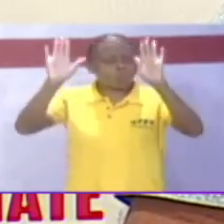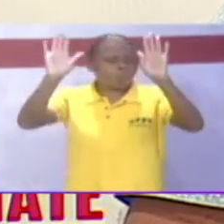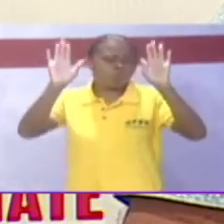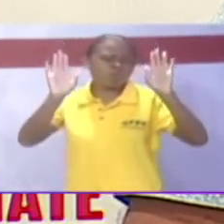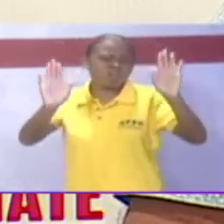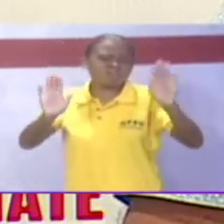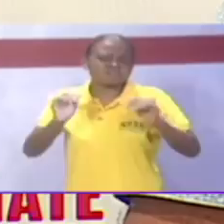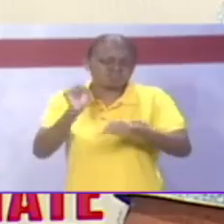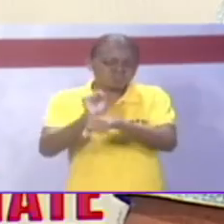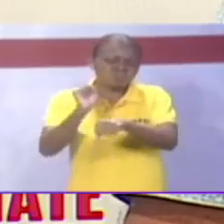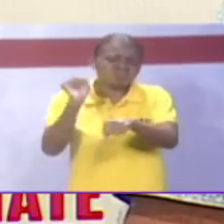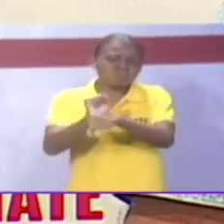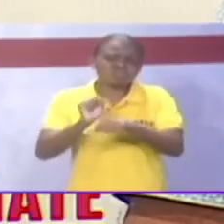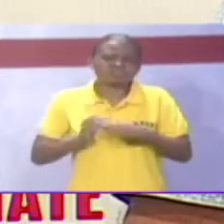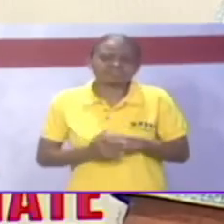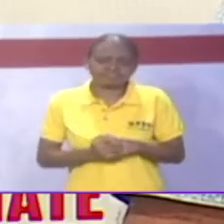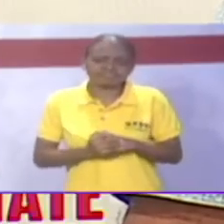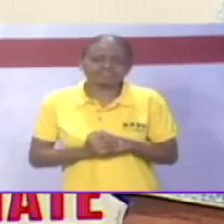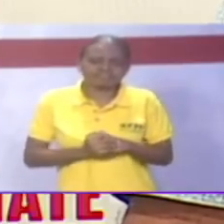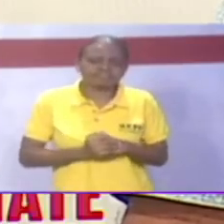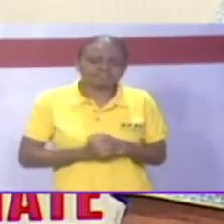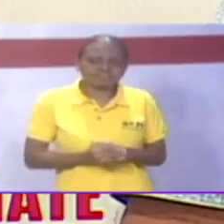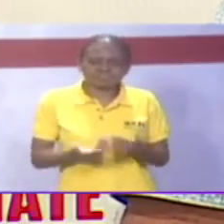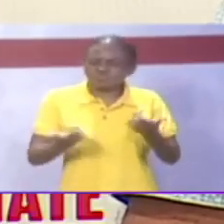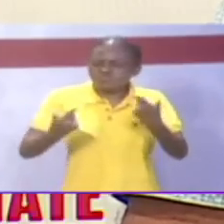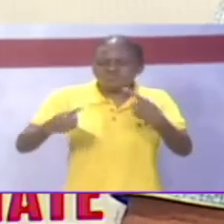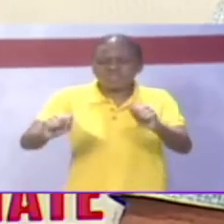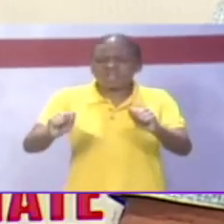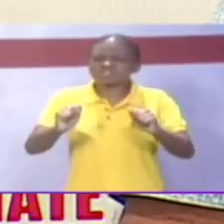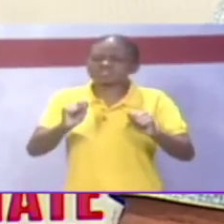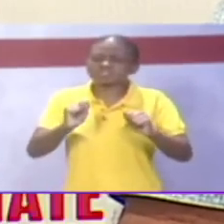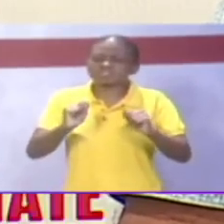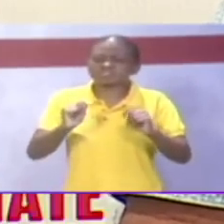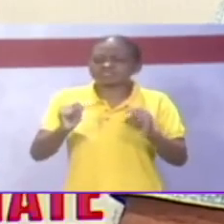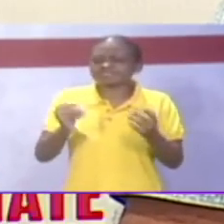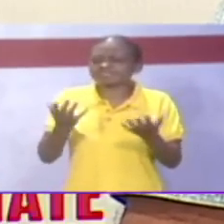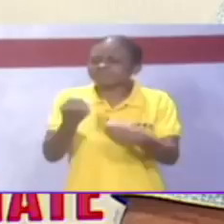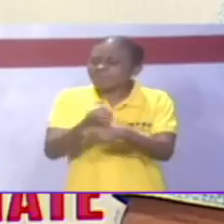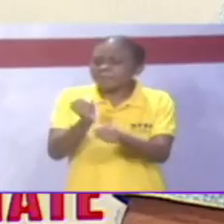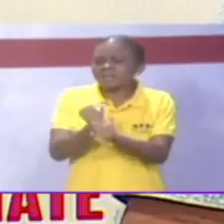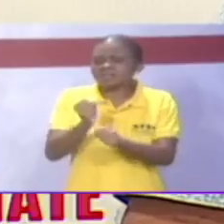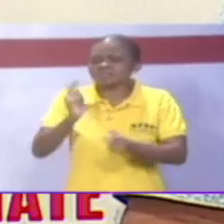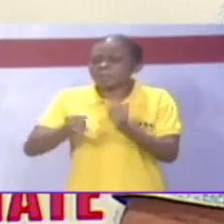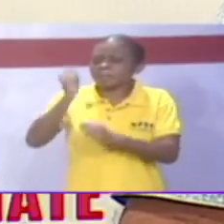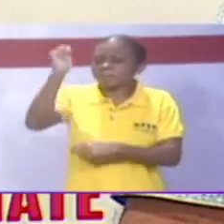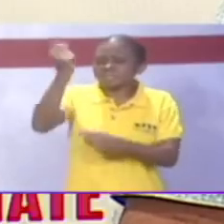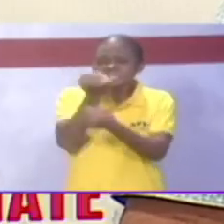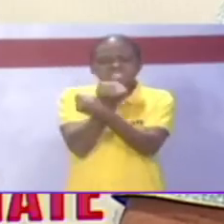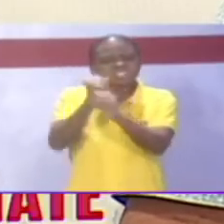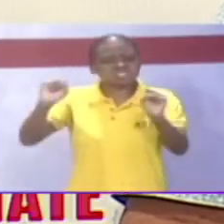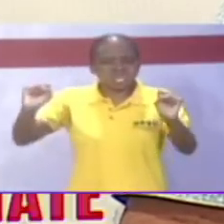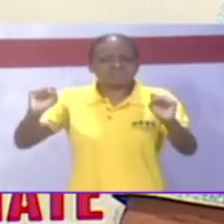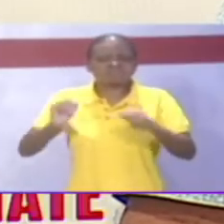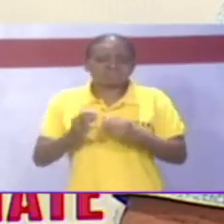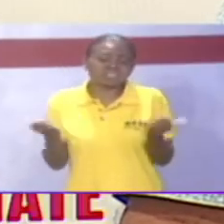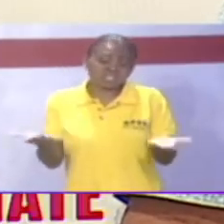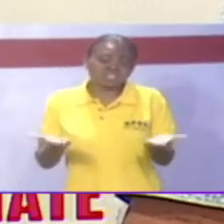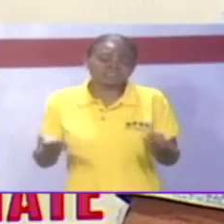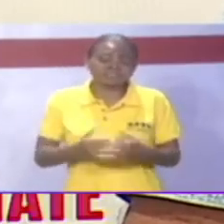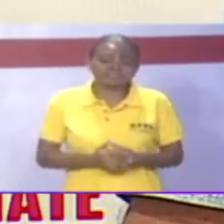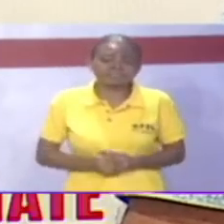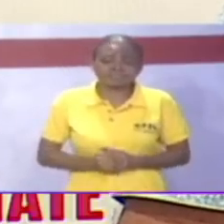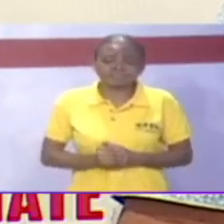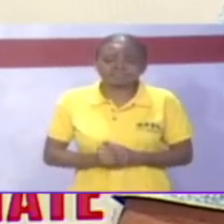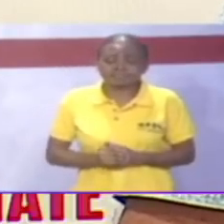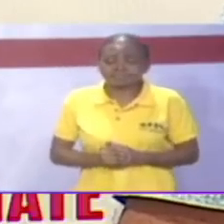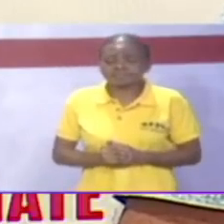doing in trying to make Trinidad and Tobago a safe place to live. Okay, thank